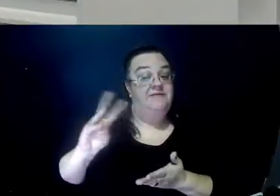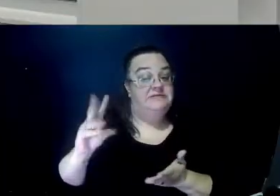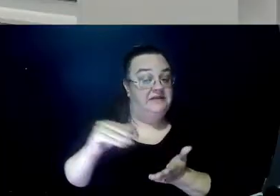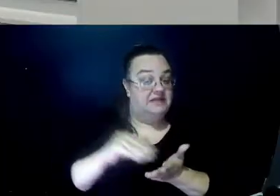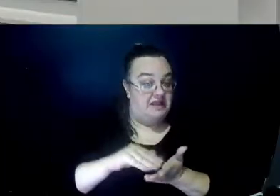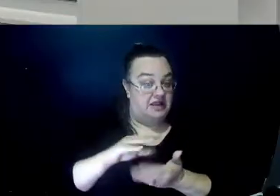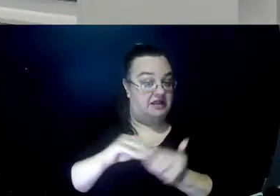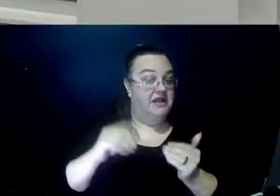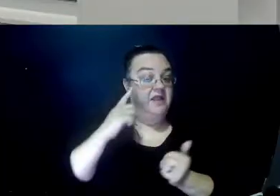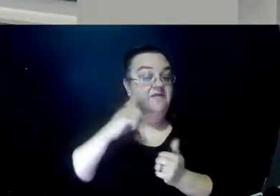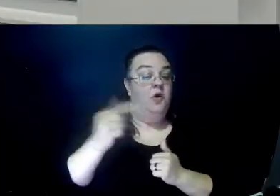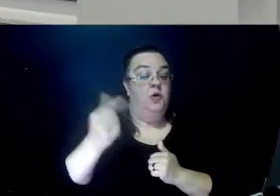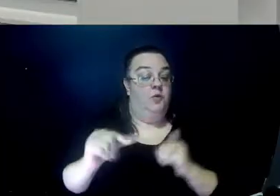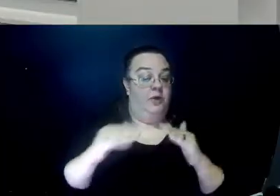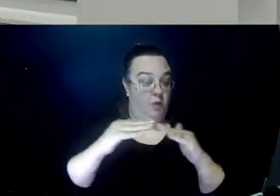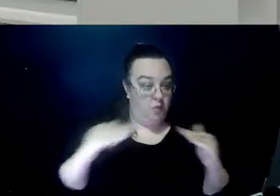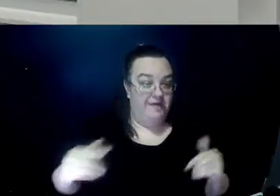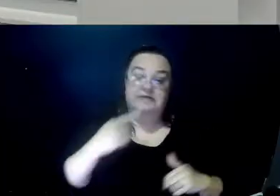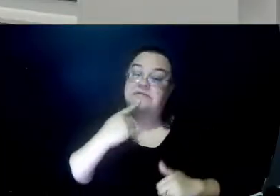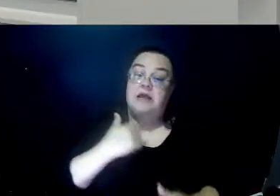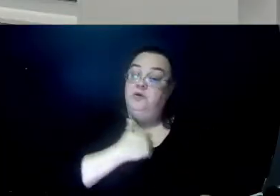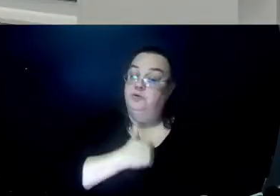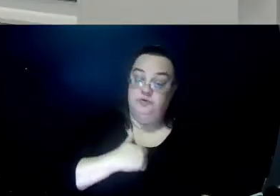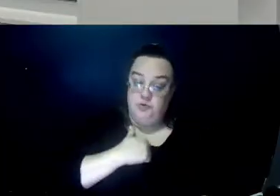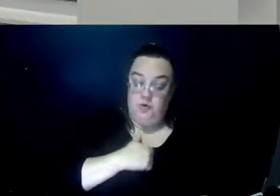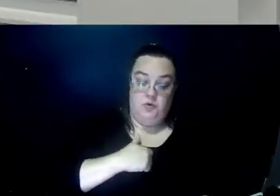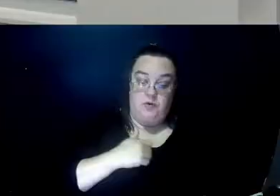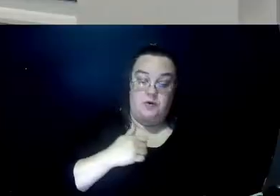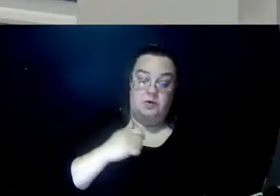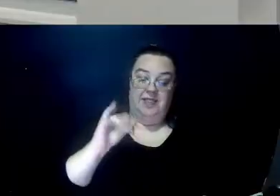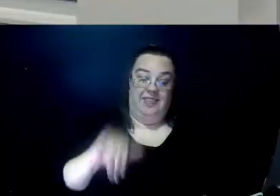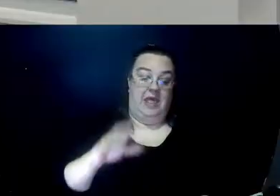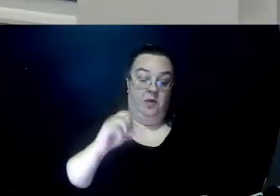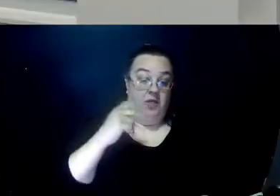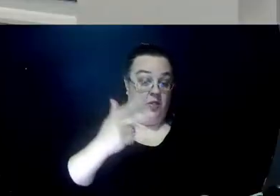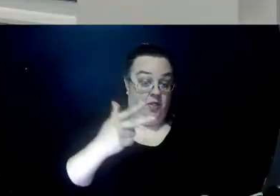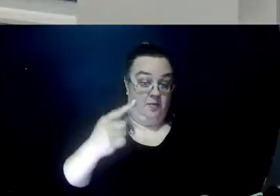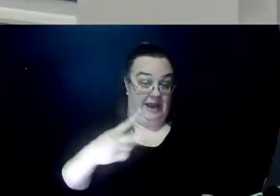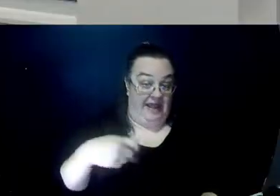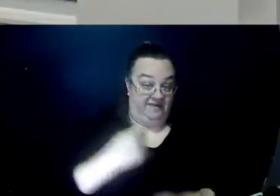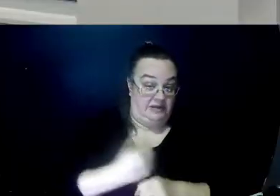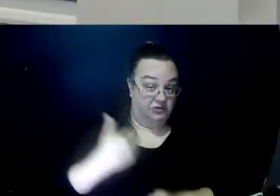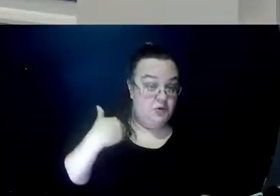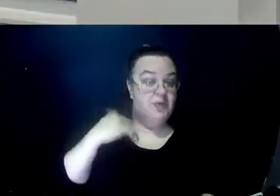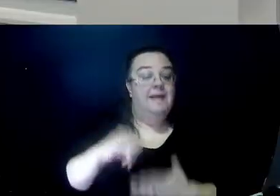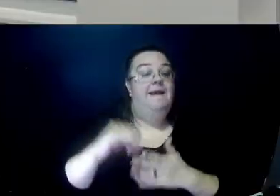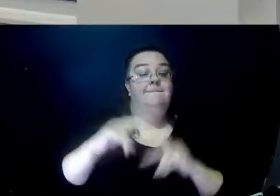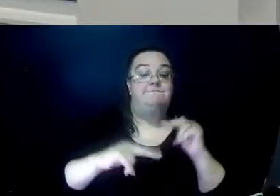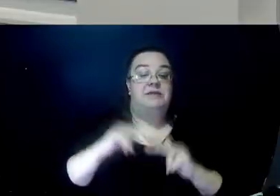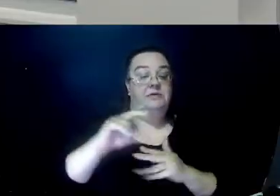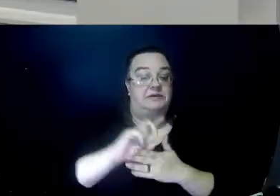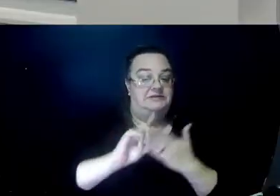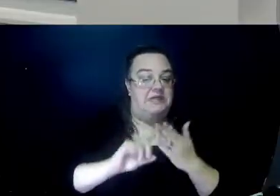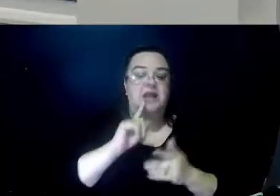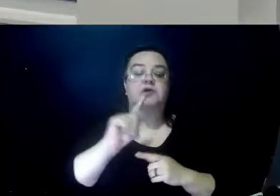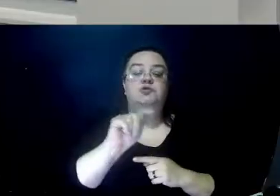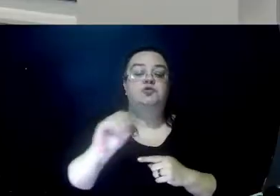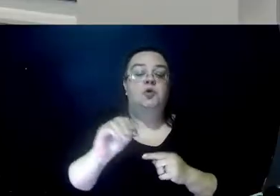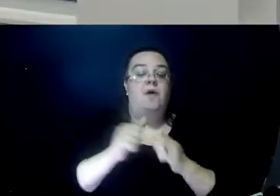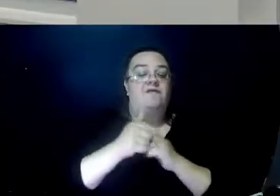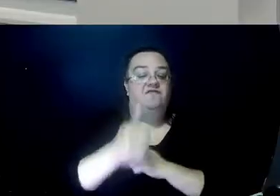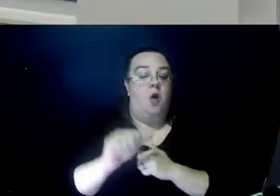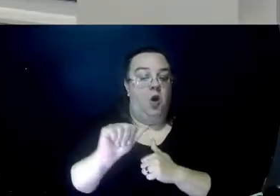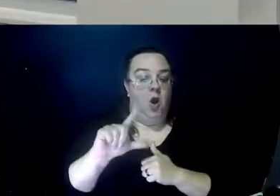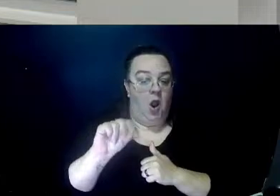$76,000 for a green roof, saying, sorry, this is 3.5 years ago. This building design is too far along. We've already got